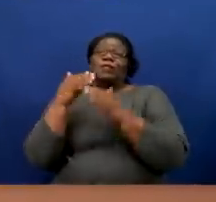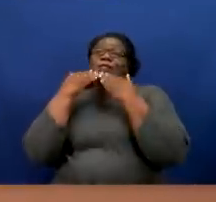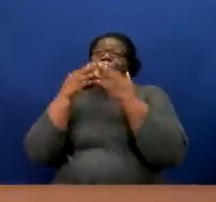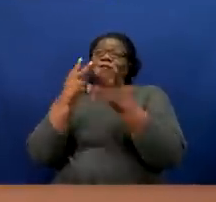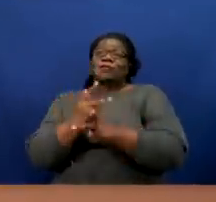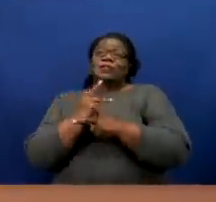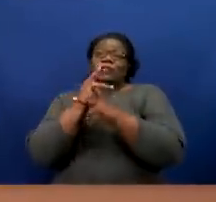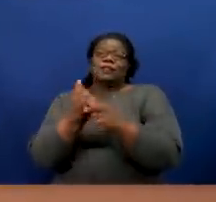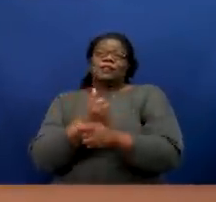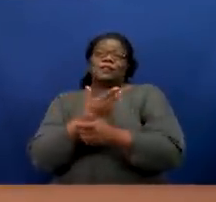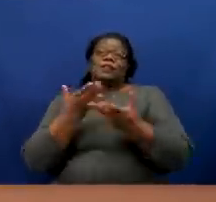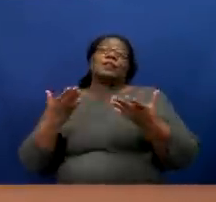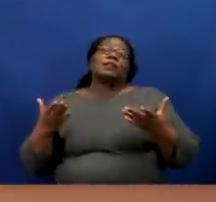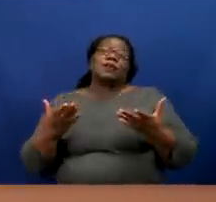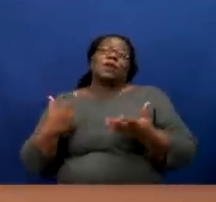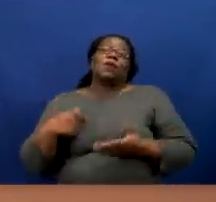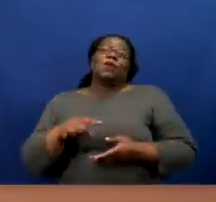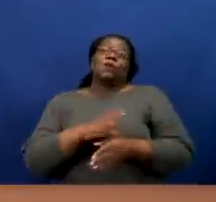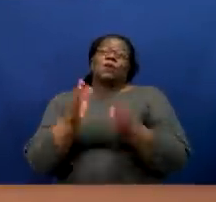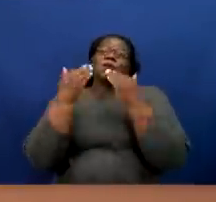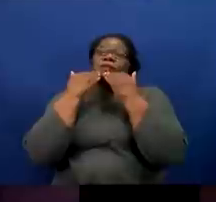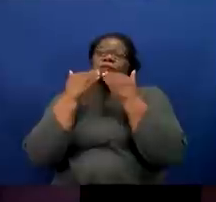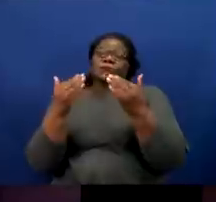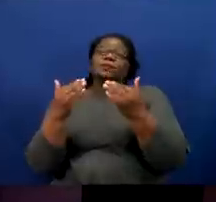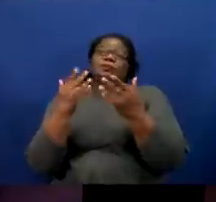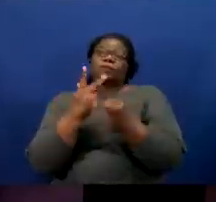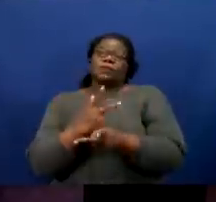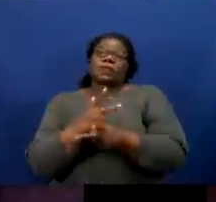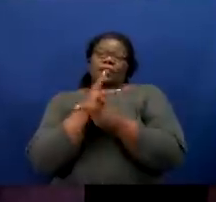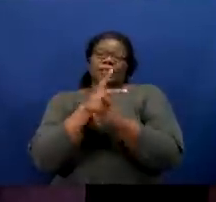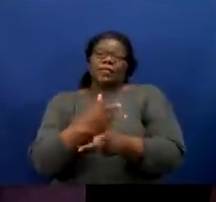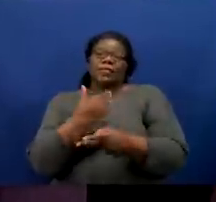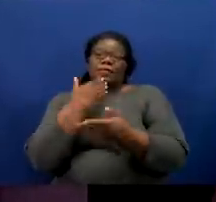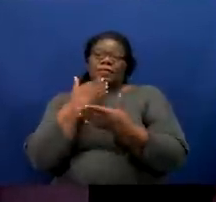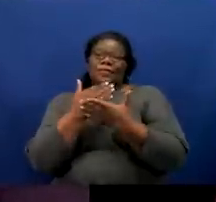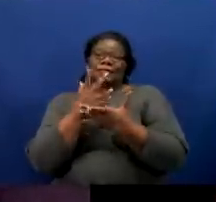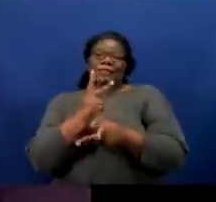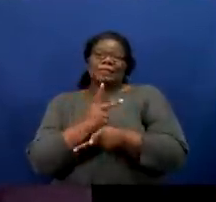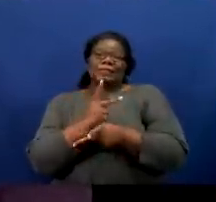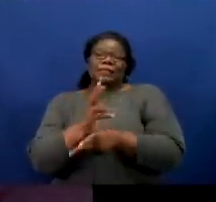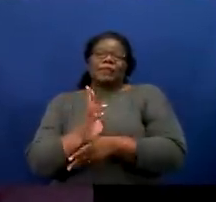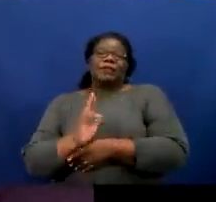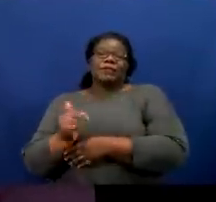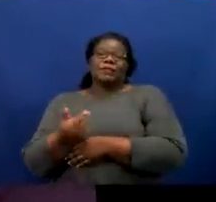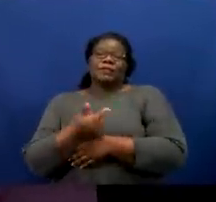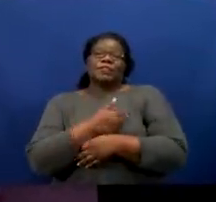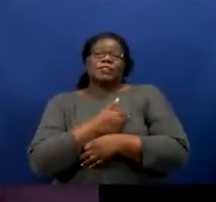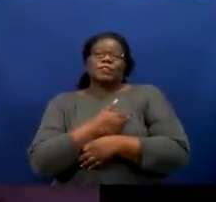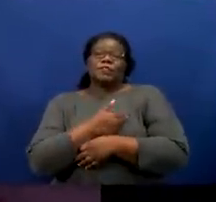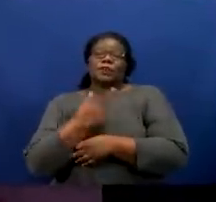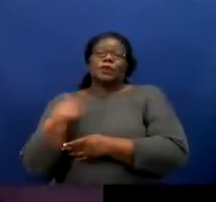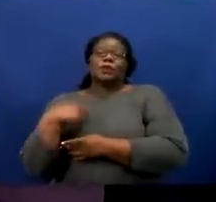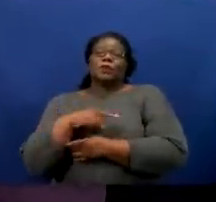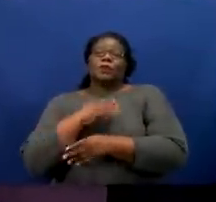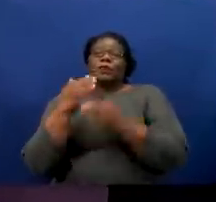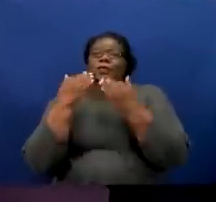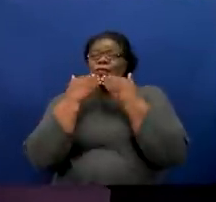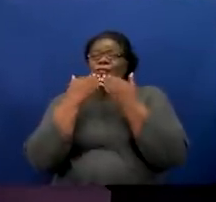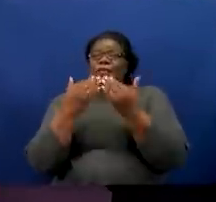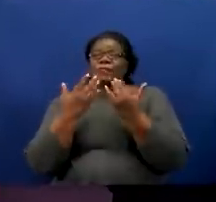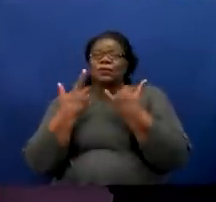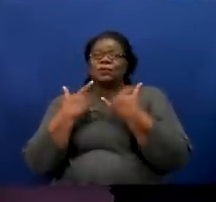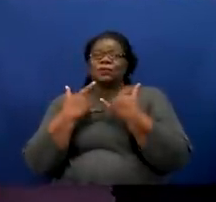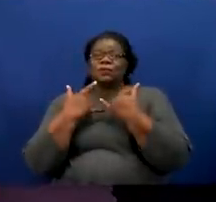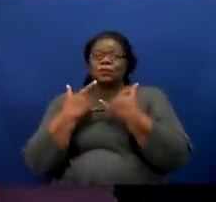of everything. God, we just thank you. We thank you for taking such good care of us. We thank you that we are able to dwell in